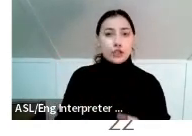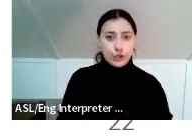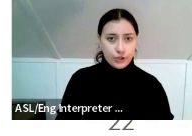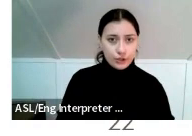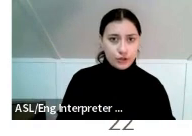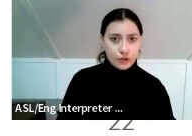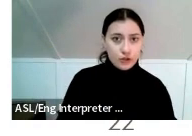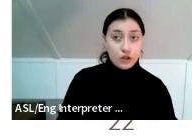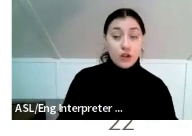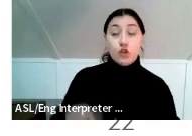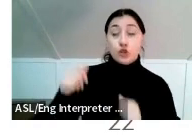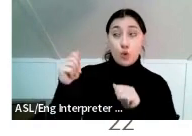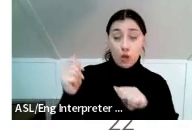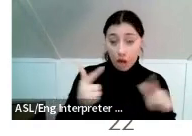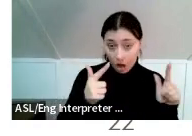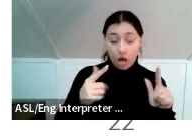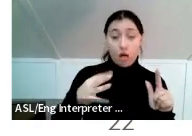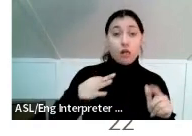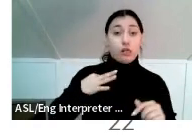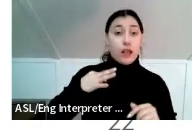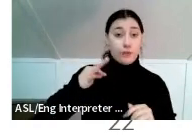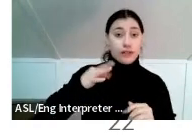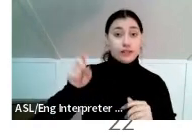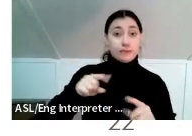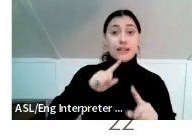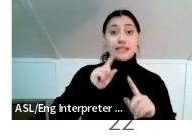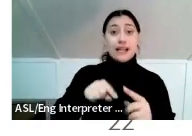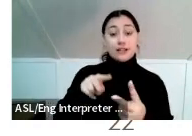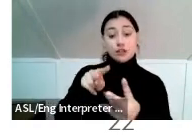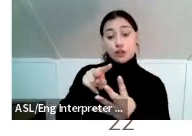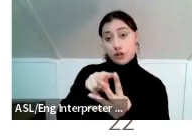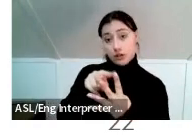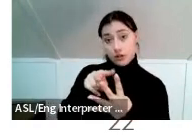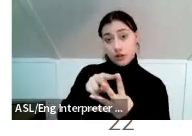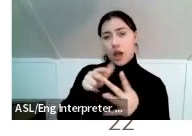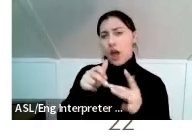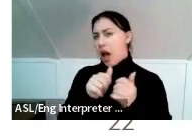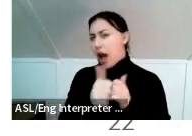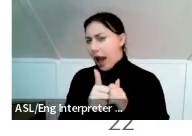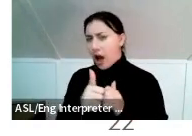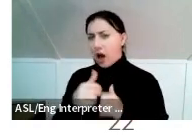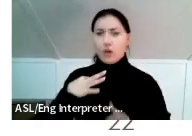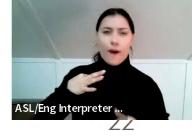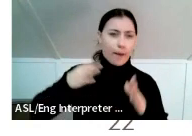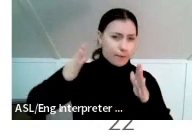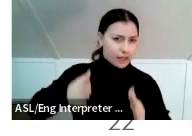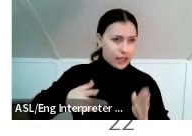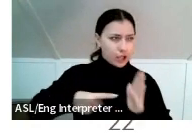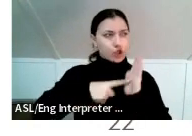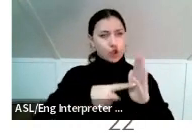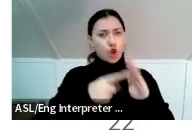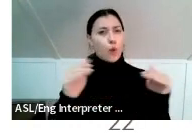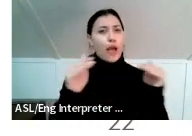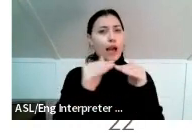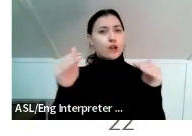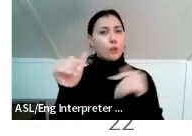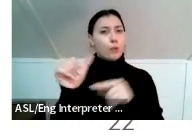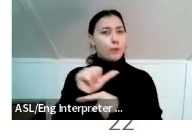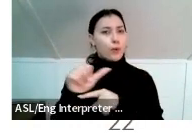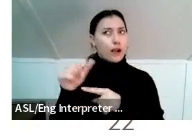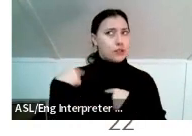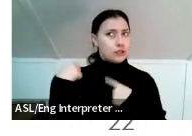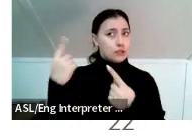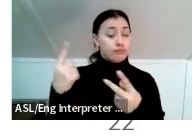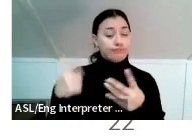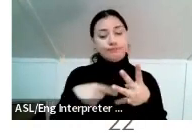to respond to the questions about how does the applicant demonstrate equitable practices, and